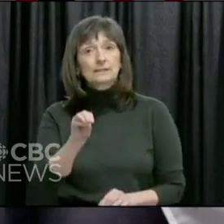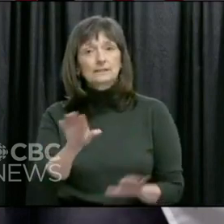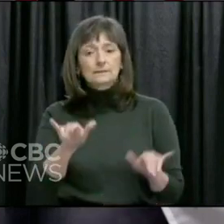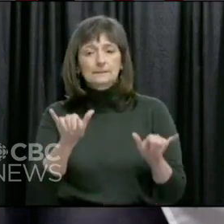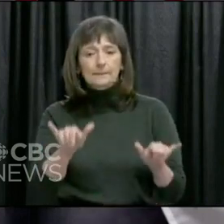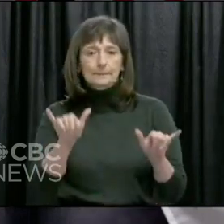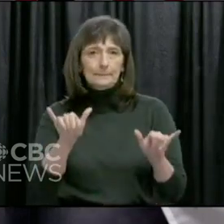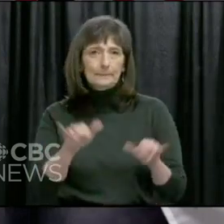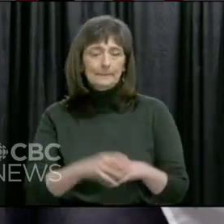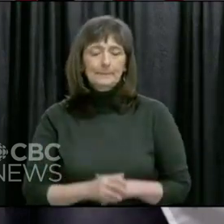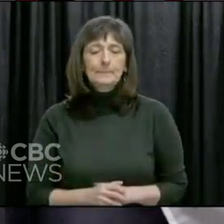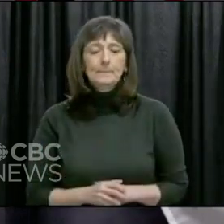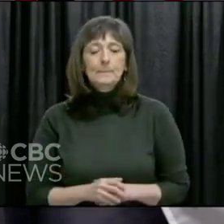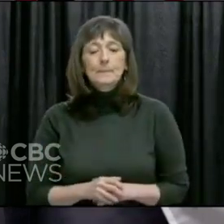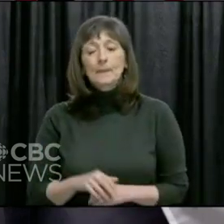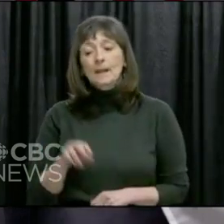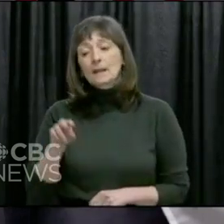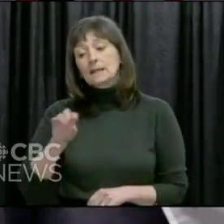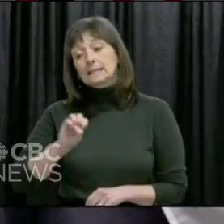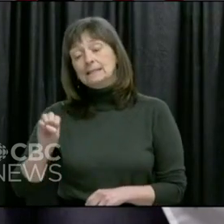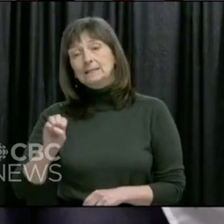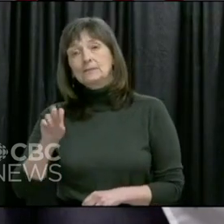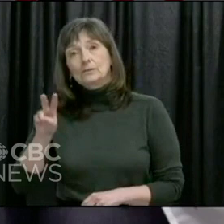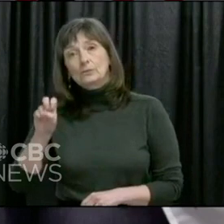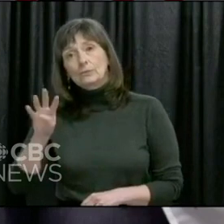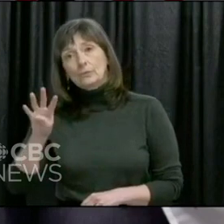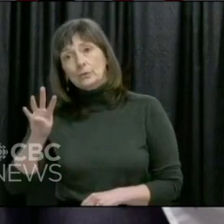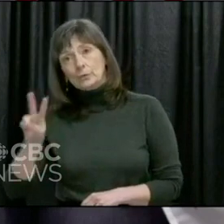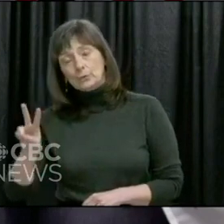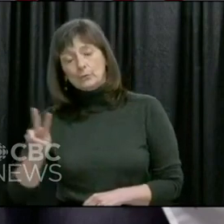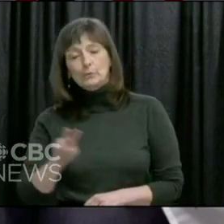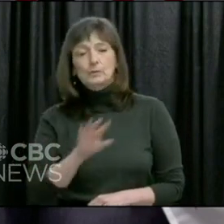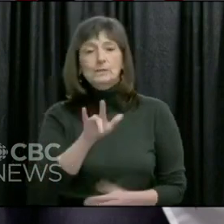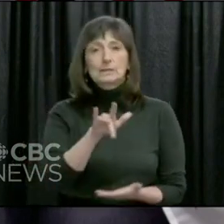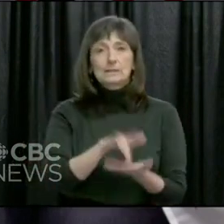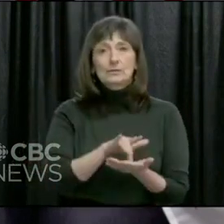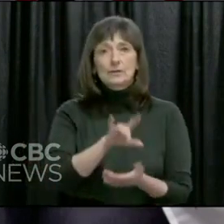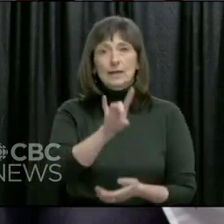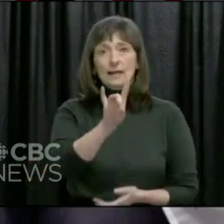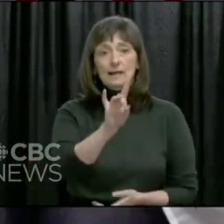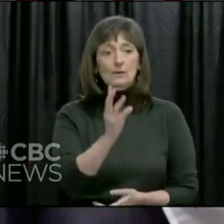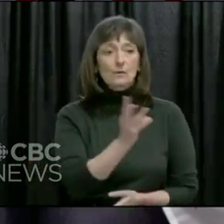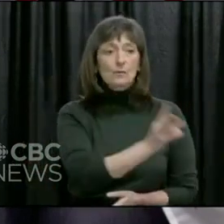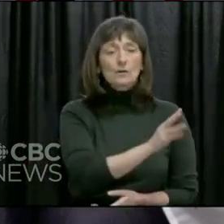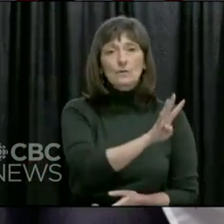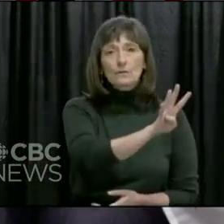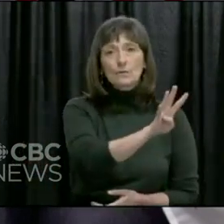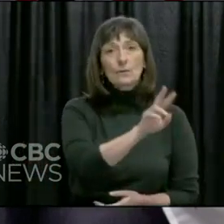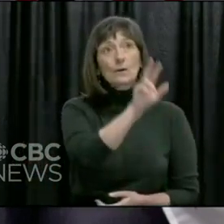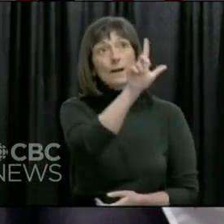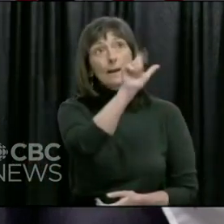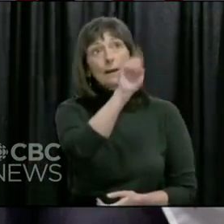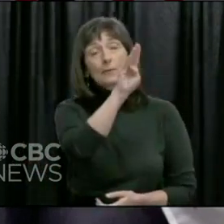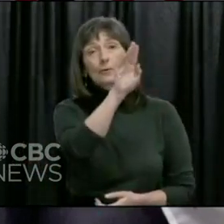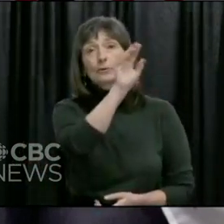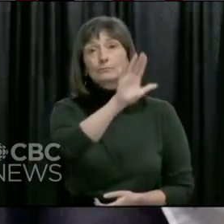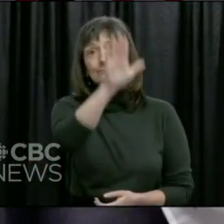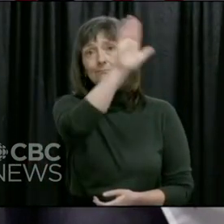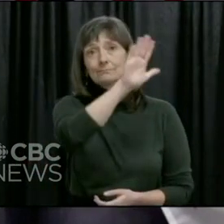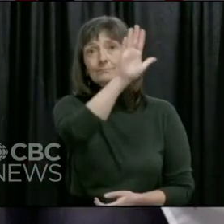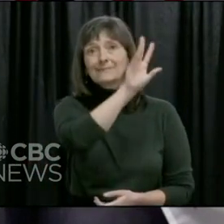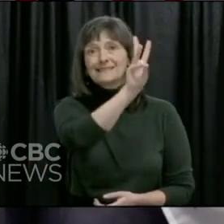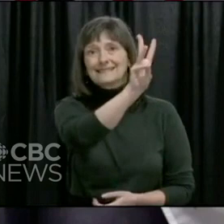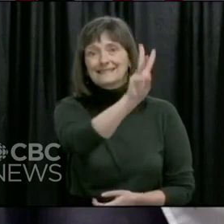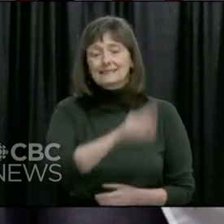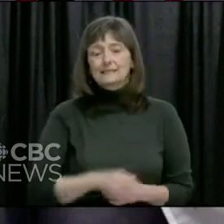260, with 242 cases in Eastern Health, 8 in Central Health, 4 in Western Health, and 6 in Labrador-Granville